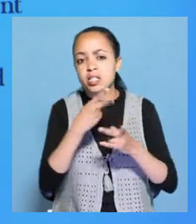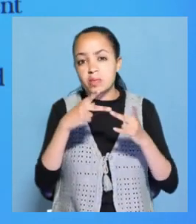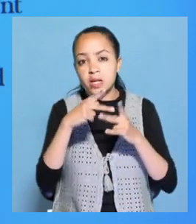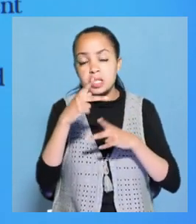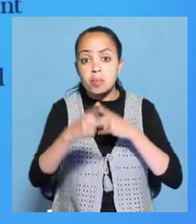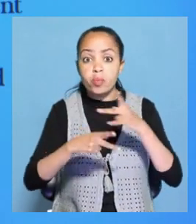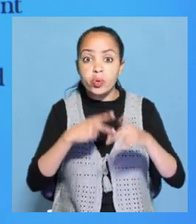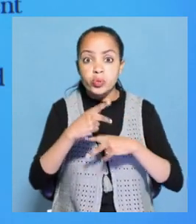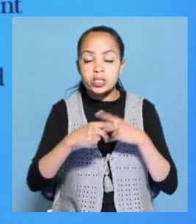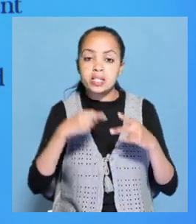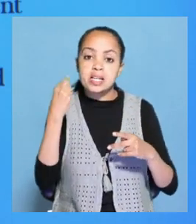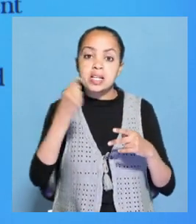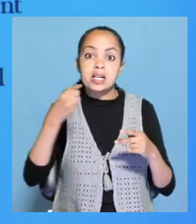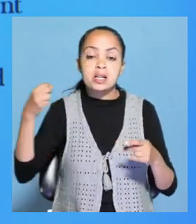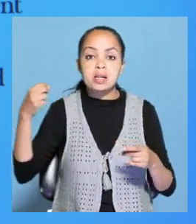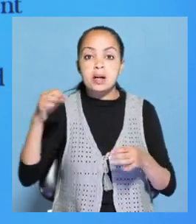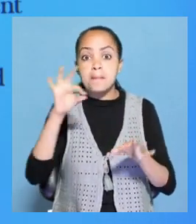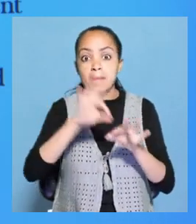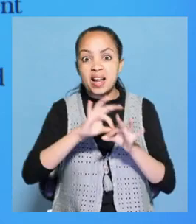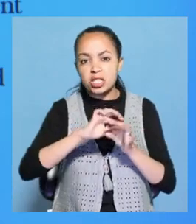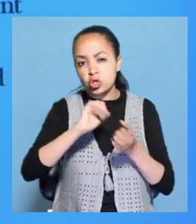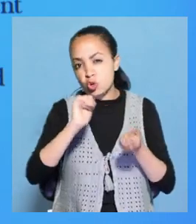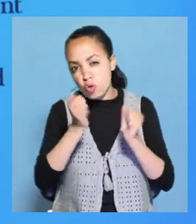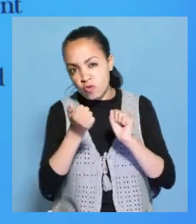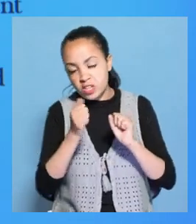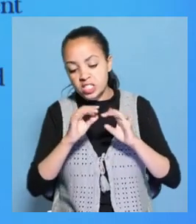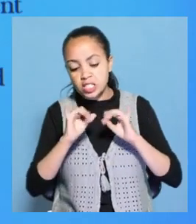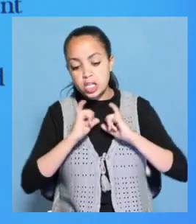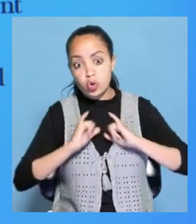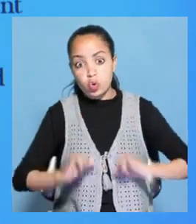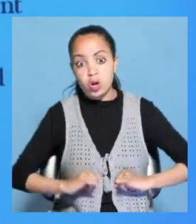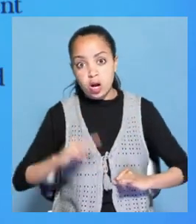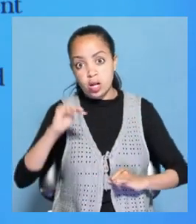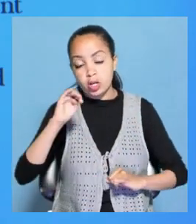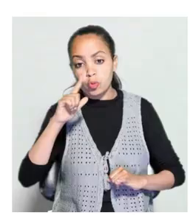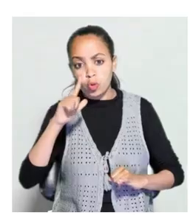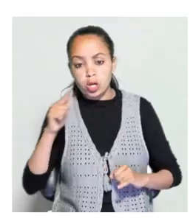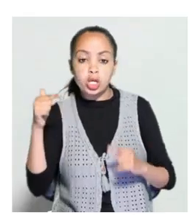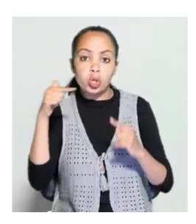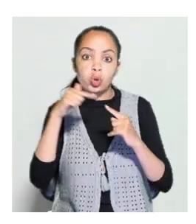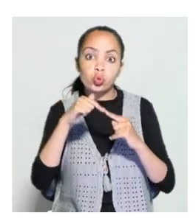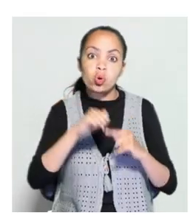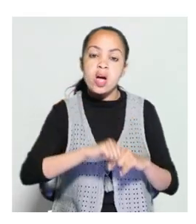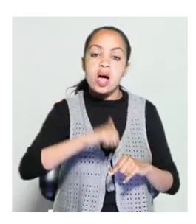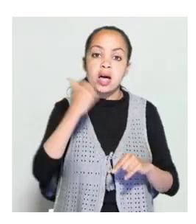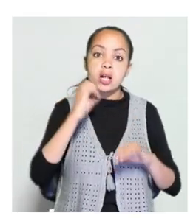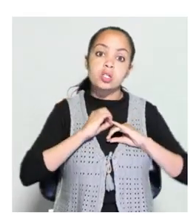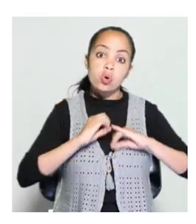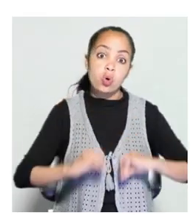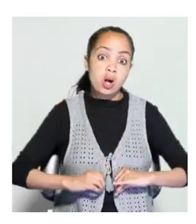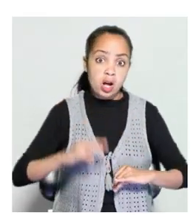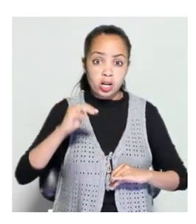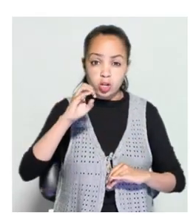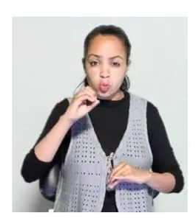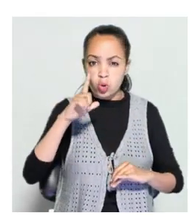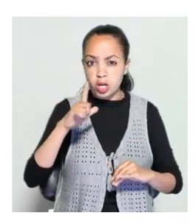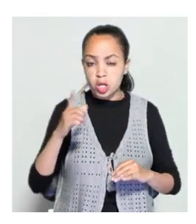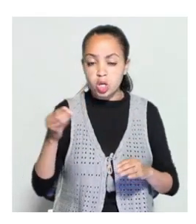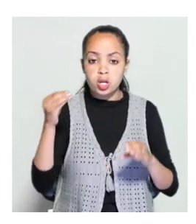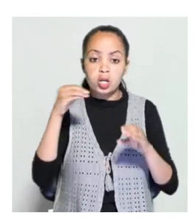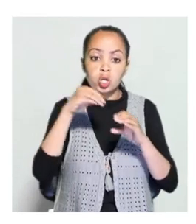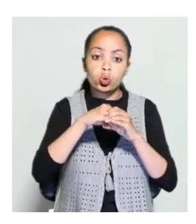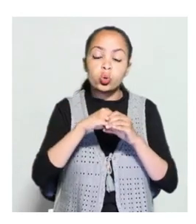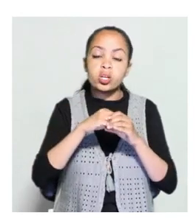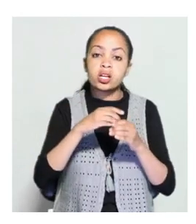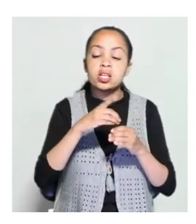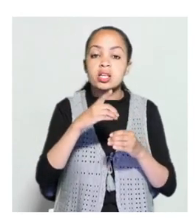by which green plants convert this inorganic molecule into another organic molecules, including